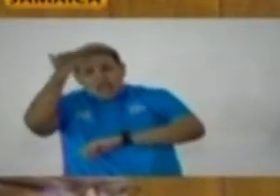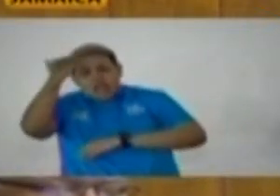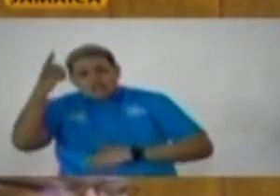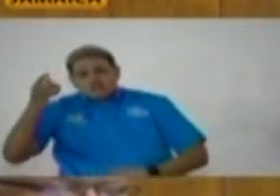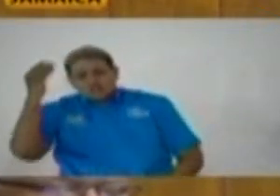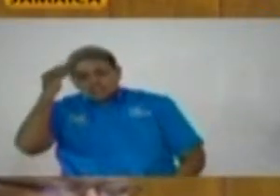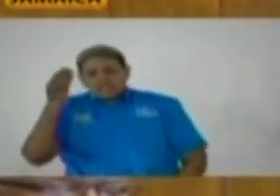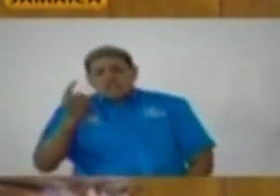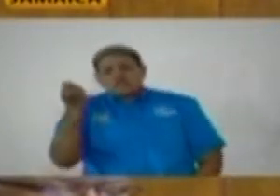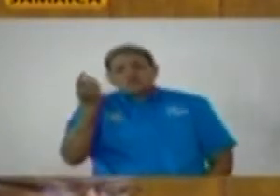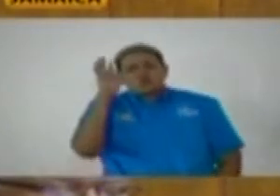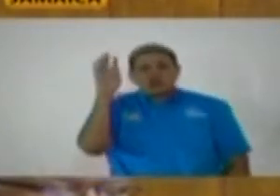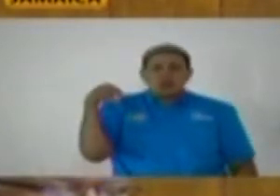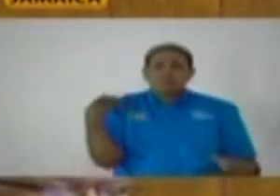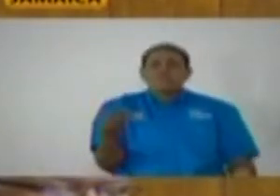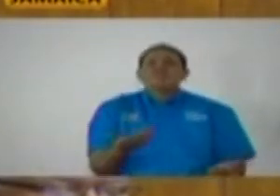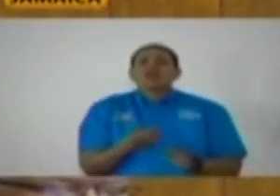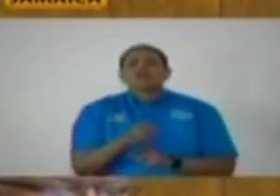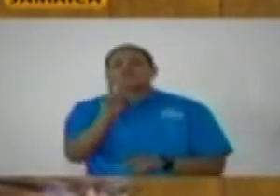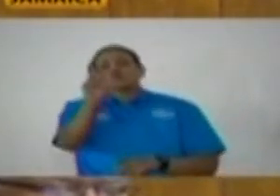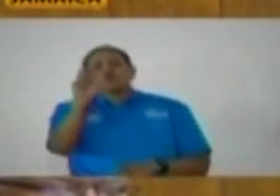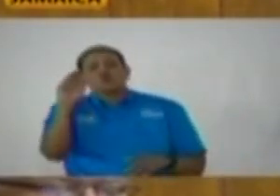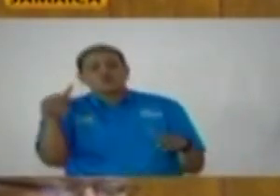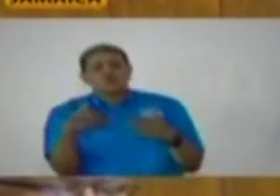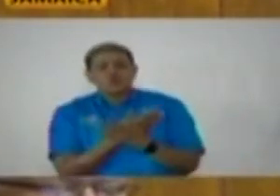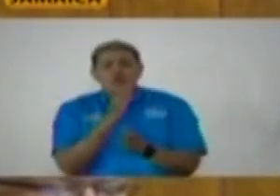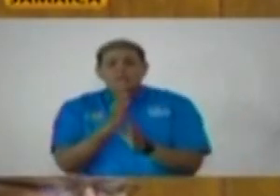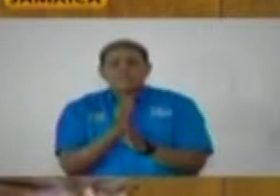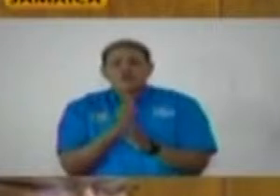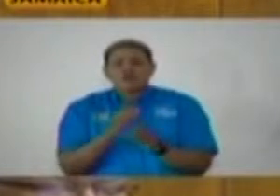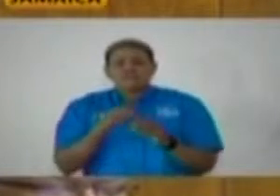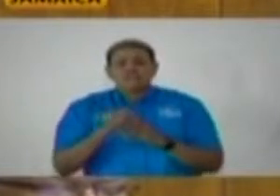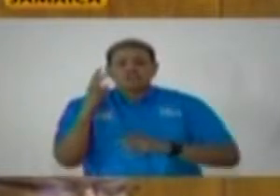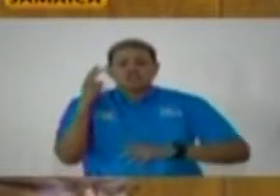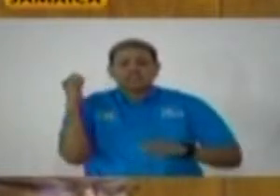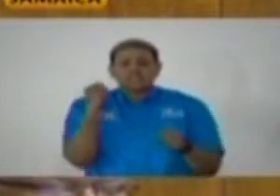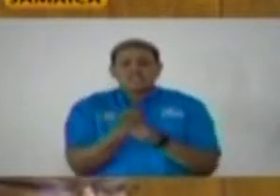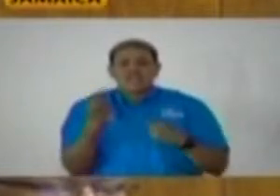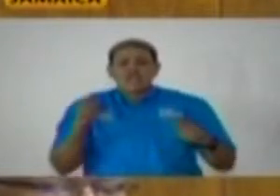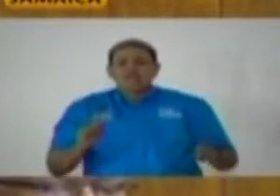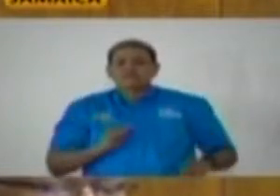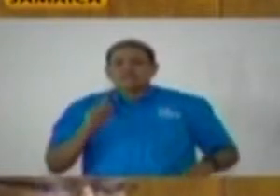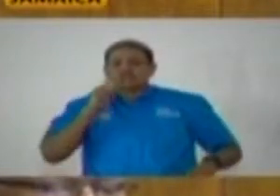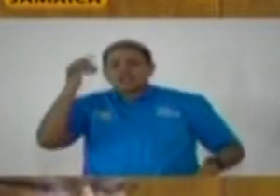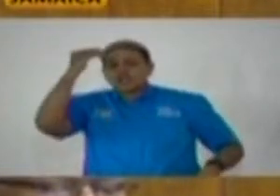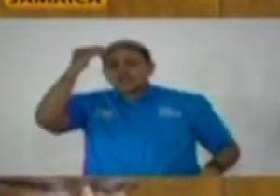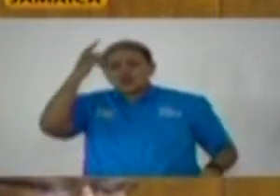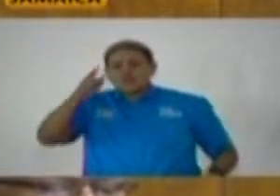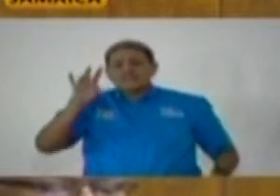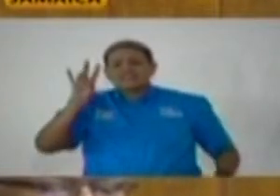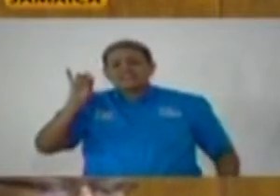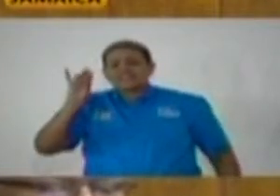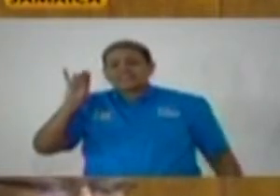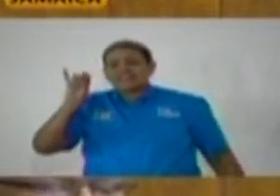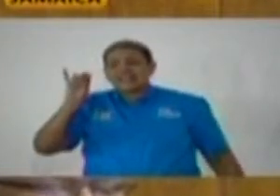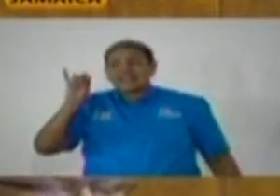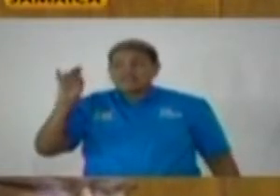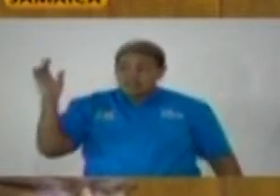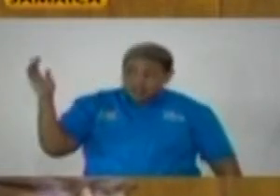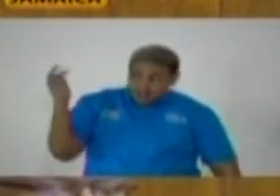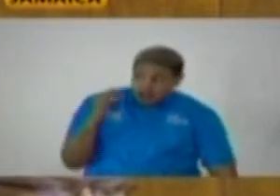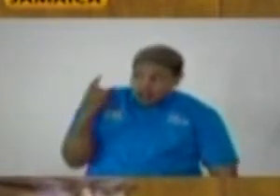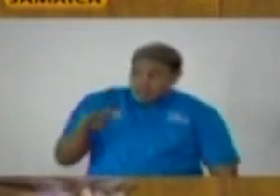on Tuesday you're going to provide 200 new buses over a 3-year period. And I know there is 70 in the